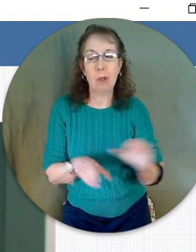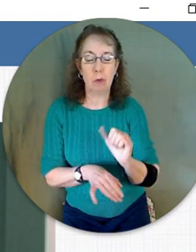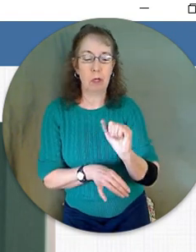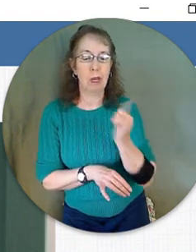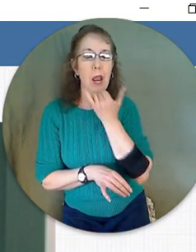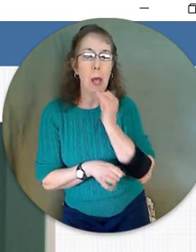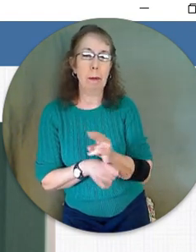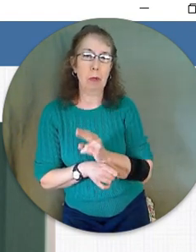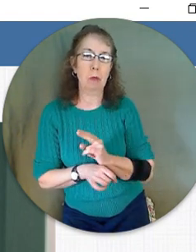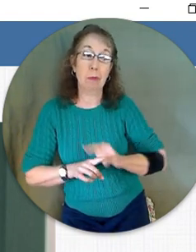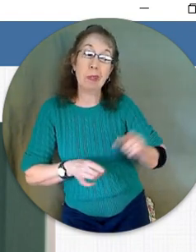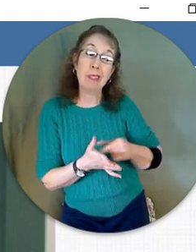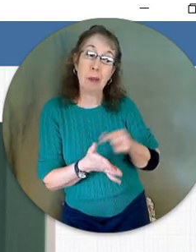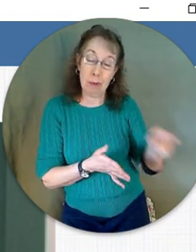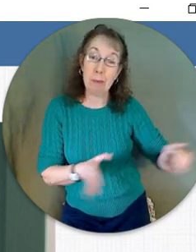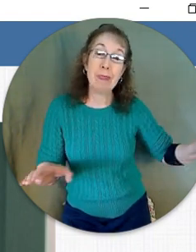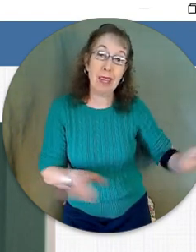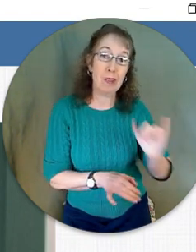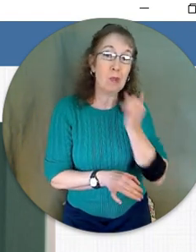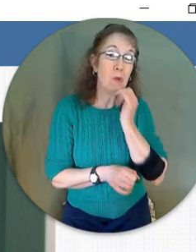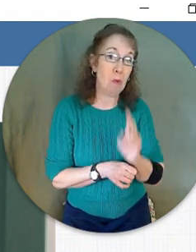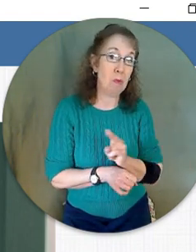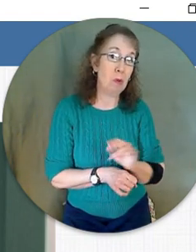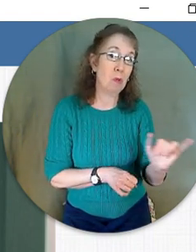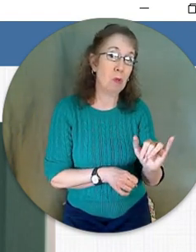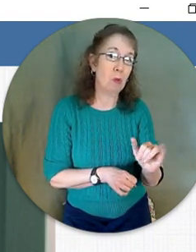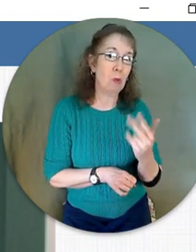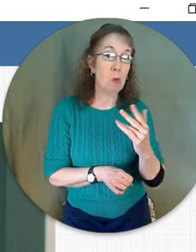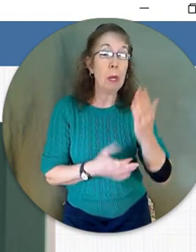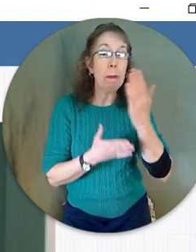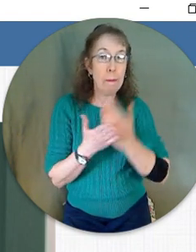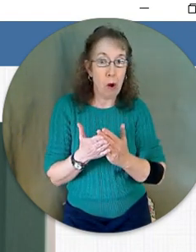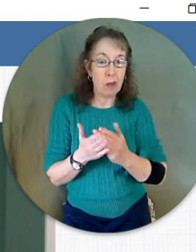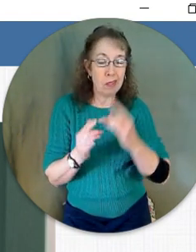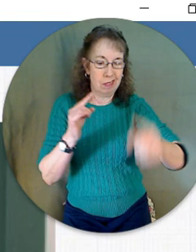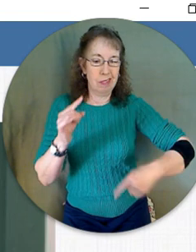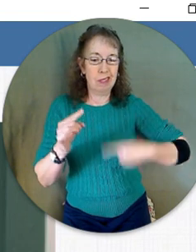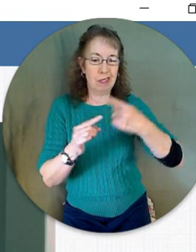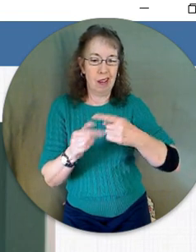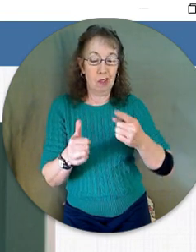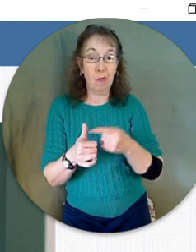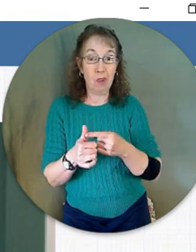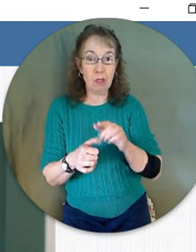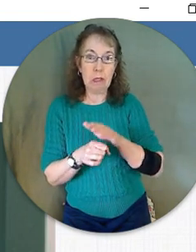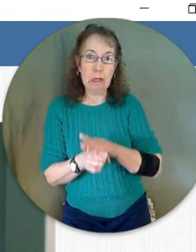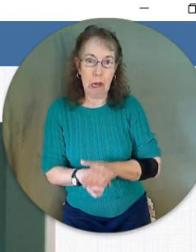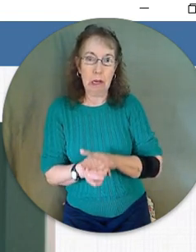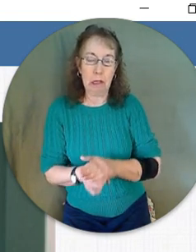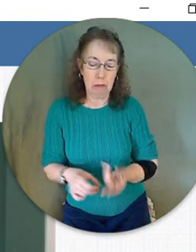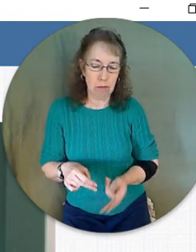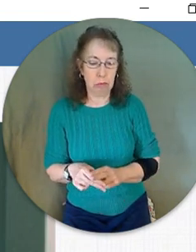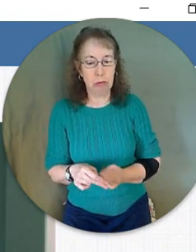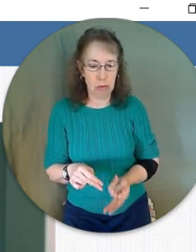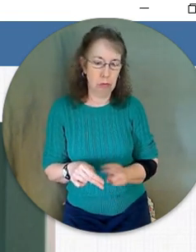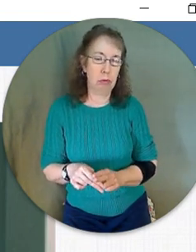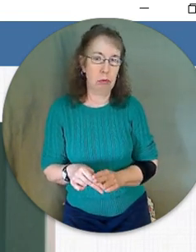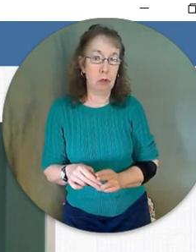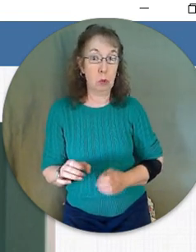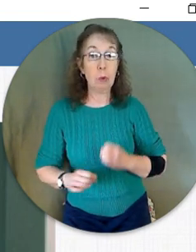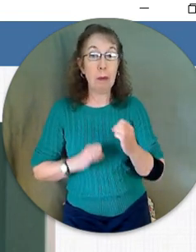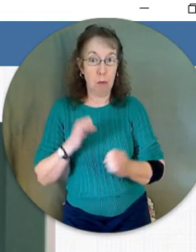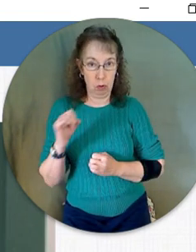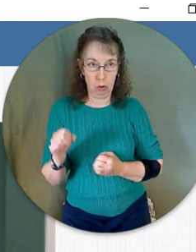There is a 3-stage cycle to domestic abuse. The first one is the tension building stage. So in this, emotional abuse